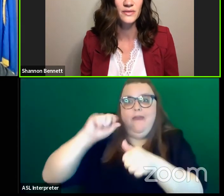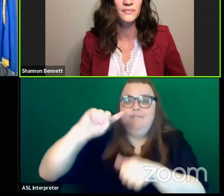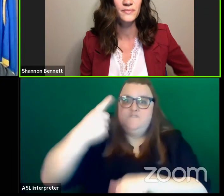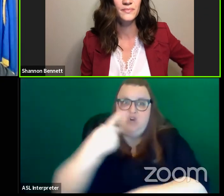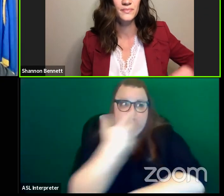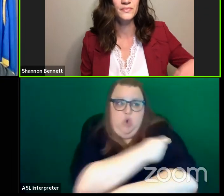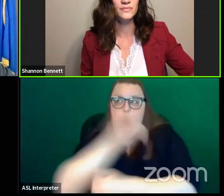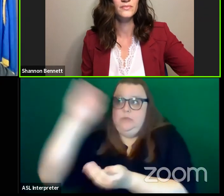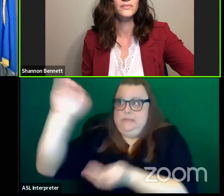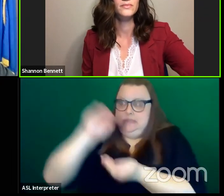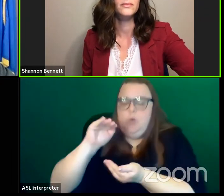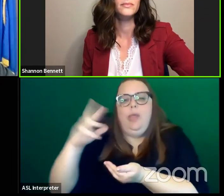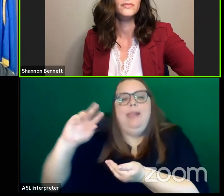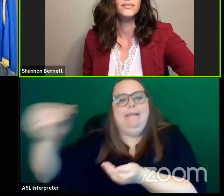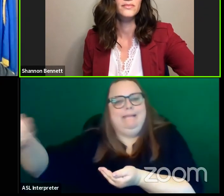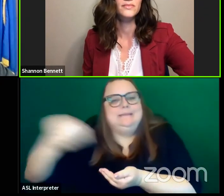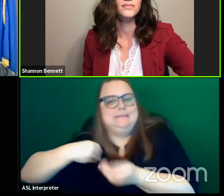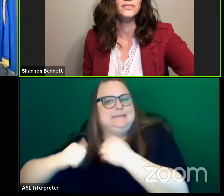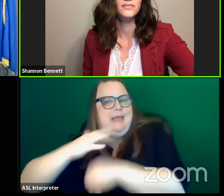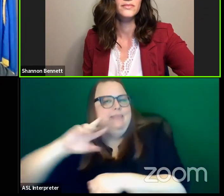amount.